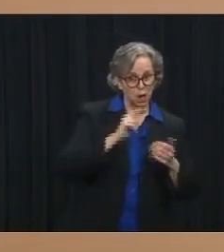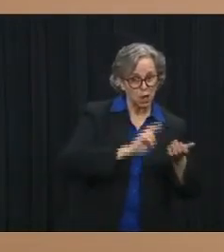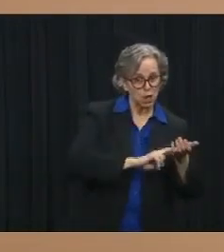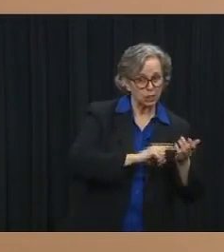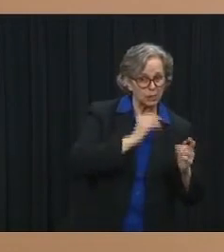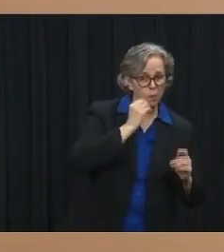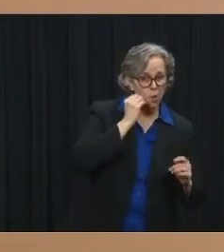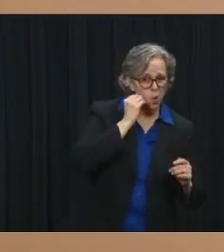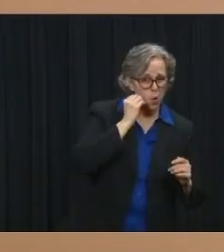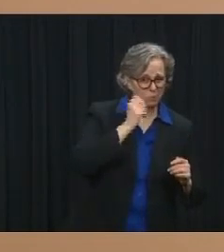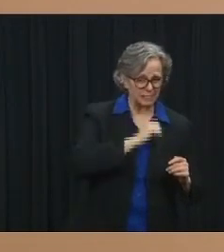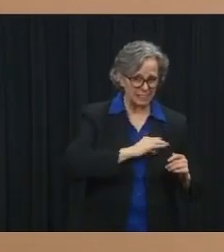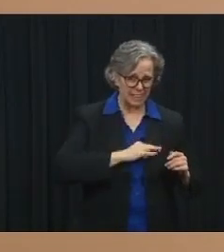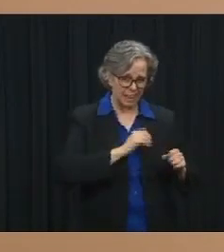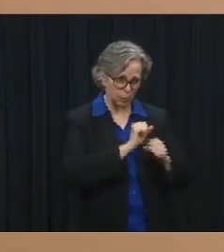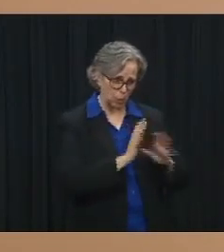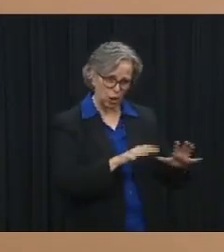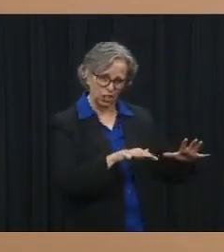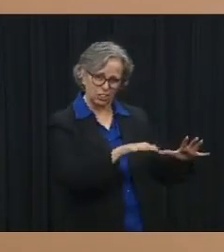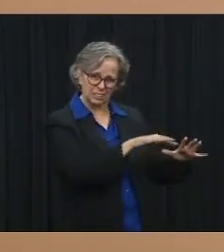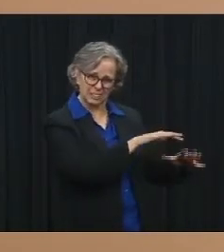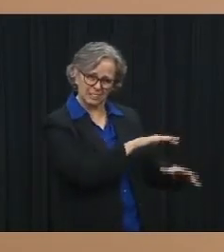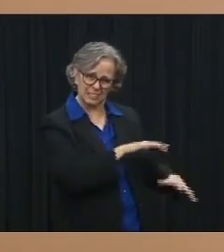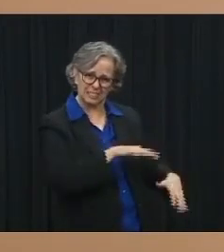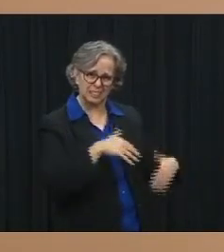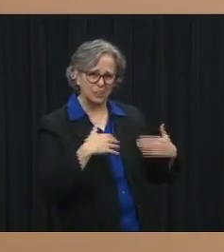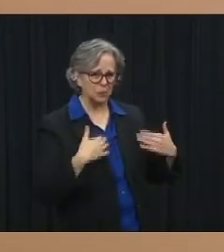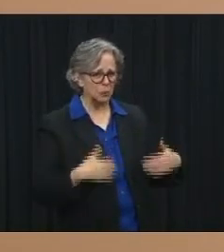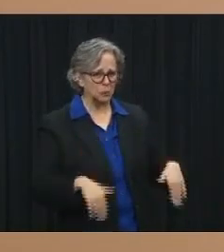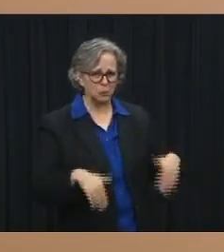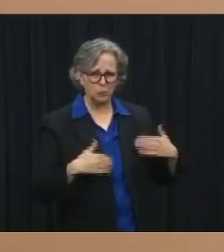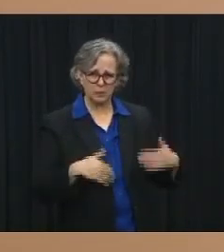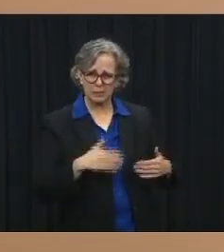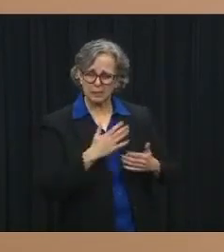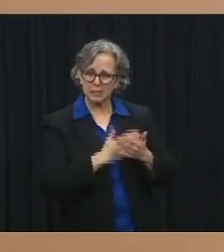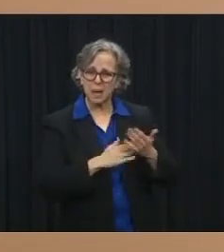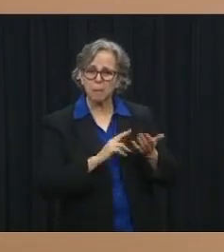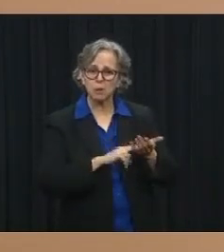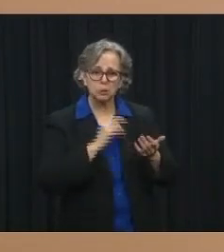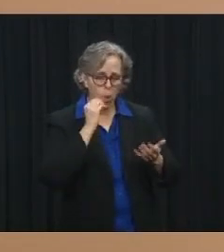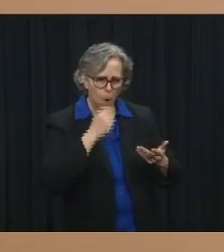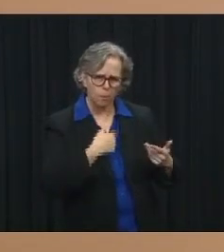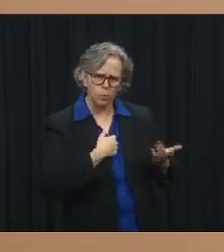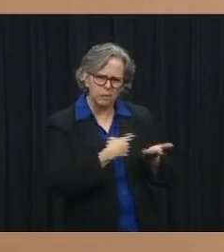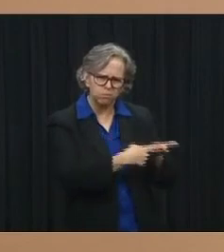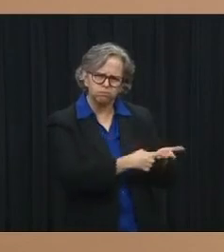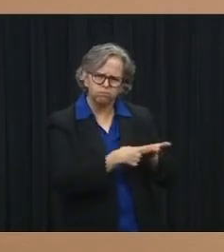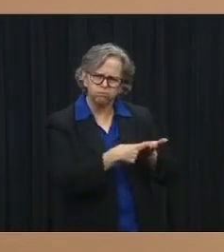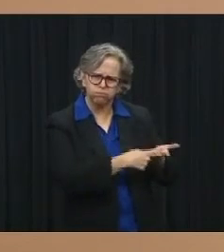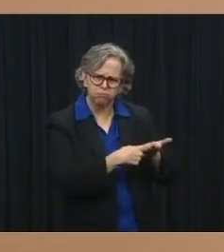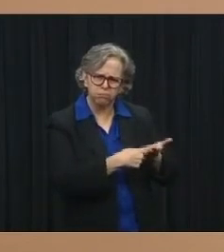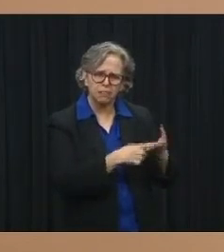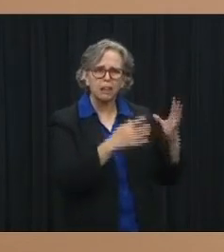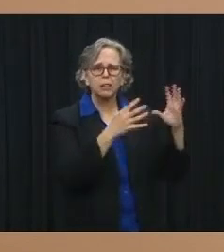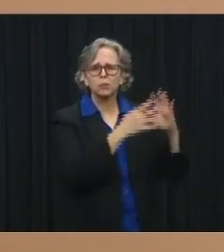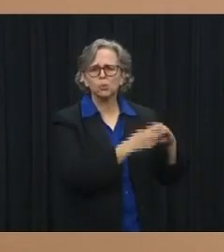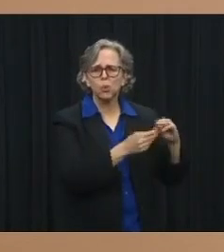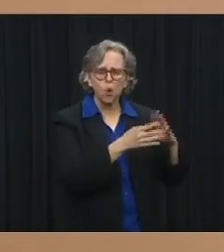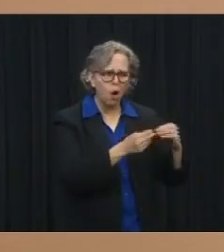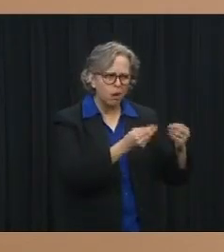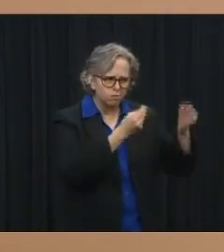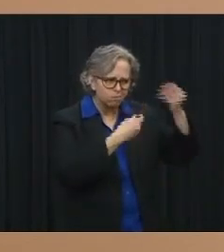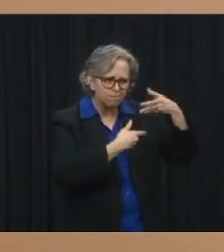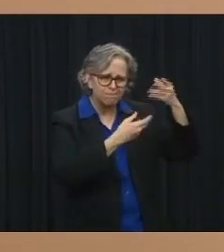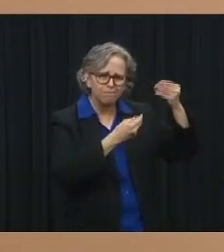there. I've had the good fortune of talking to some of the nursing homes. I'm hearing amazing stories from the front lines of folks